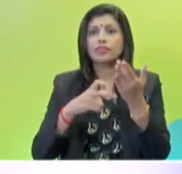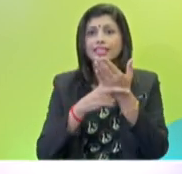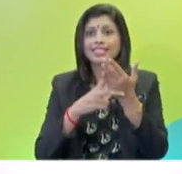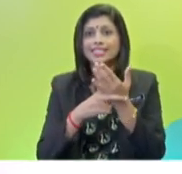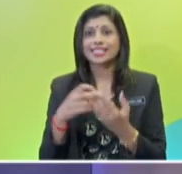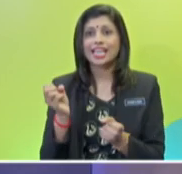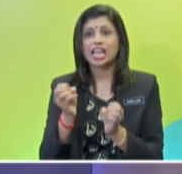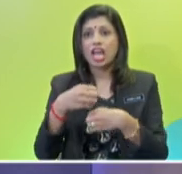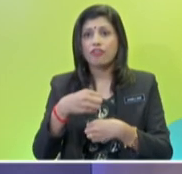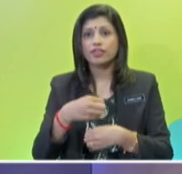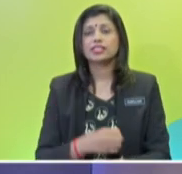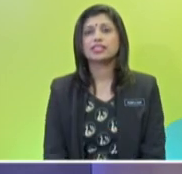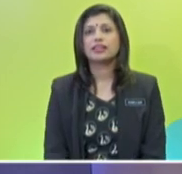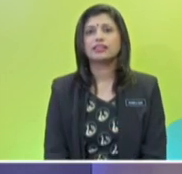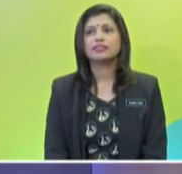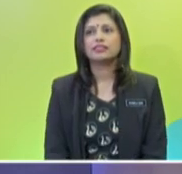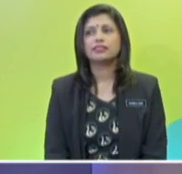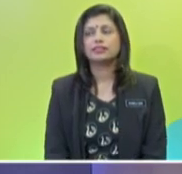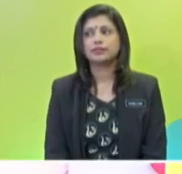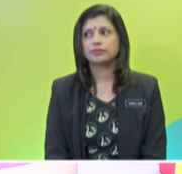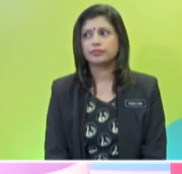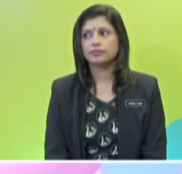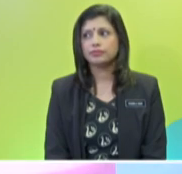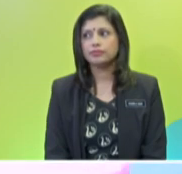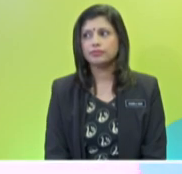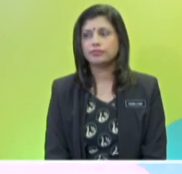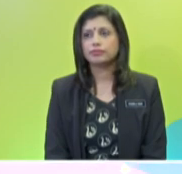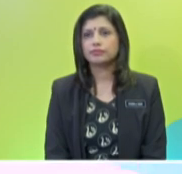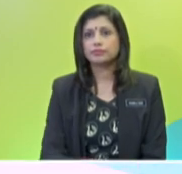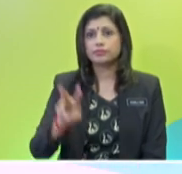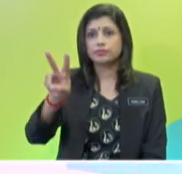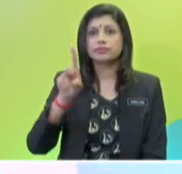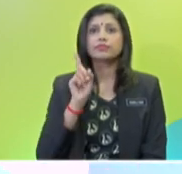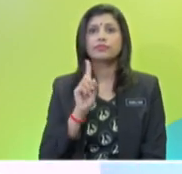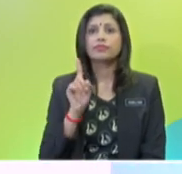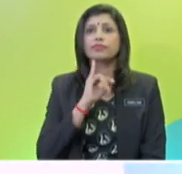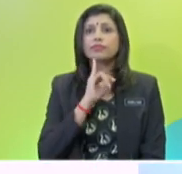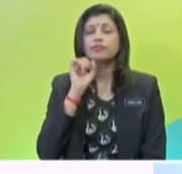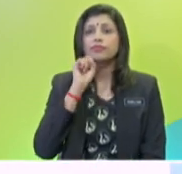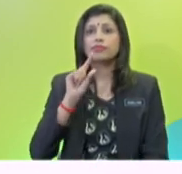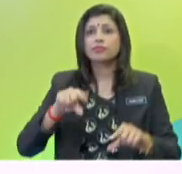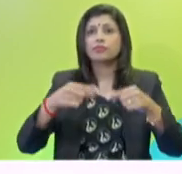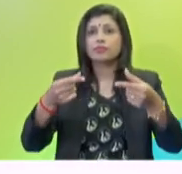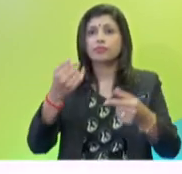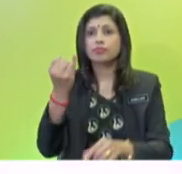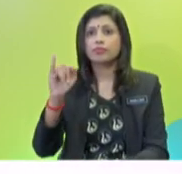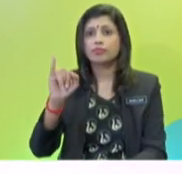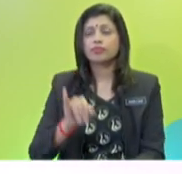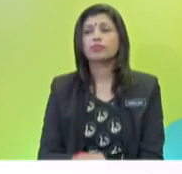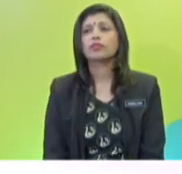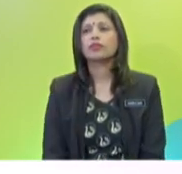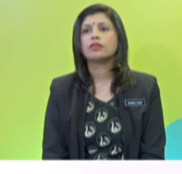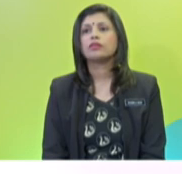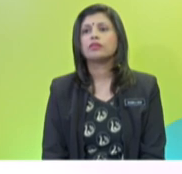Yes, the girl is at the ticket office. Good job. Good job, Iris. Okay, how about question number two? Where is she going? Akif, can you give it a